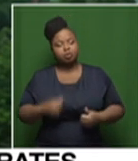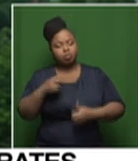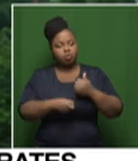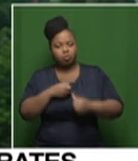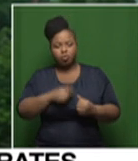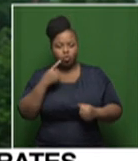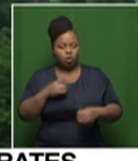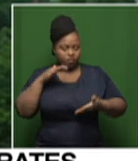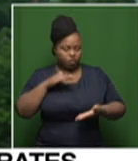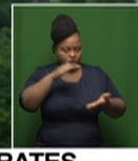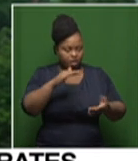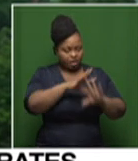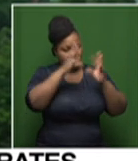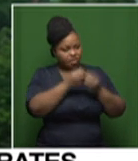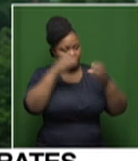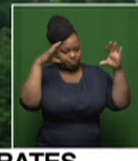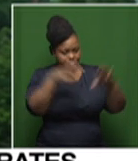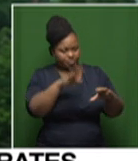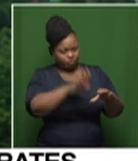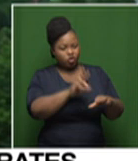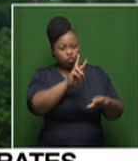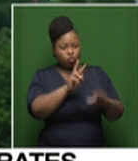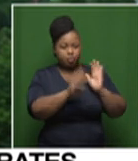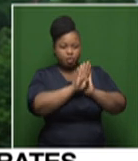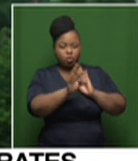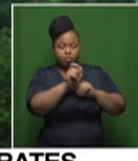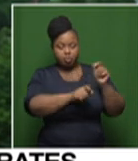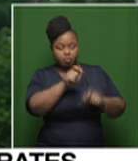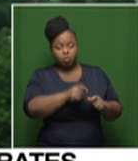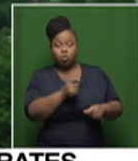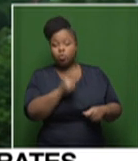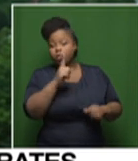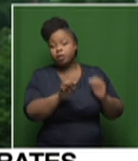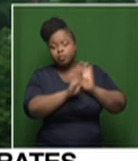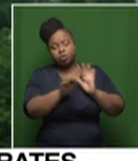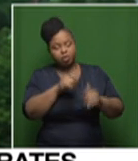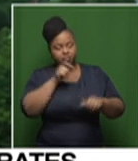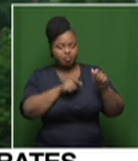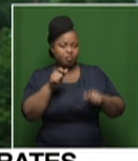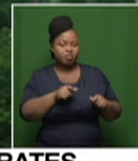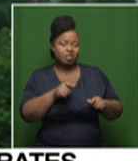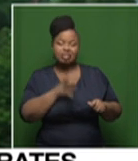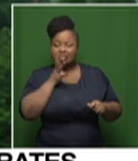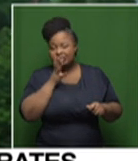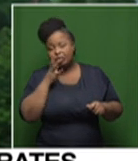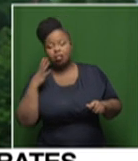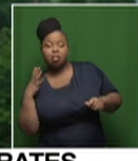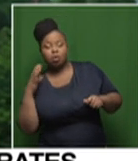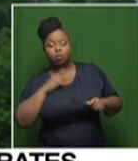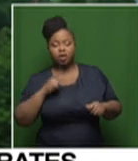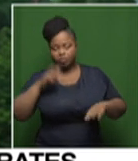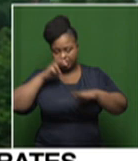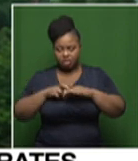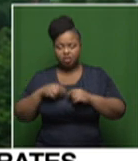to 1.2 billion people, or about a billion people, will be immense, because there will be a need for cold storage systems,